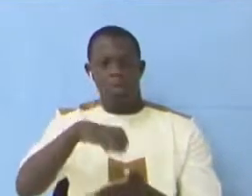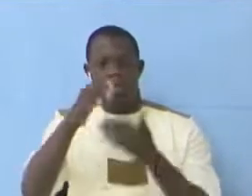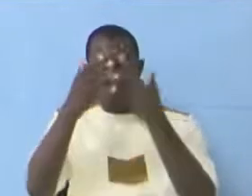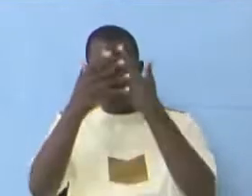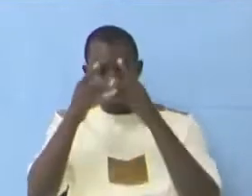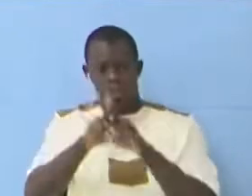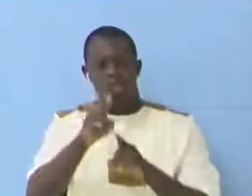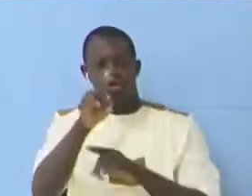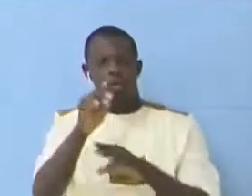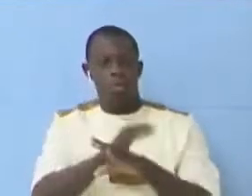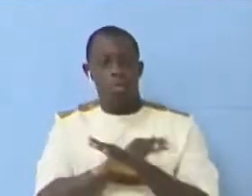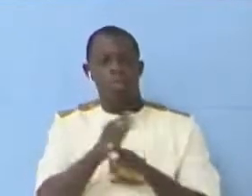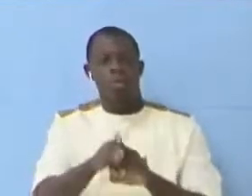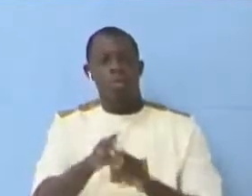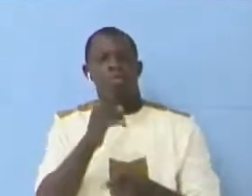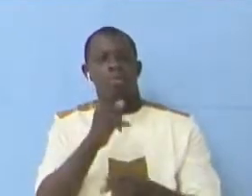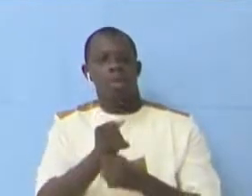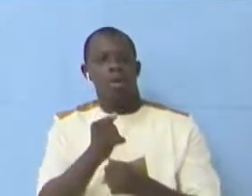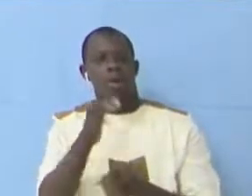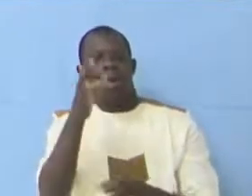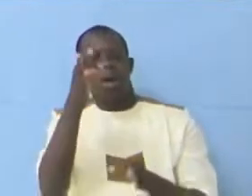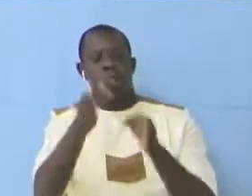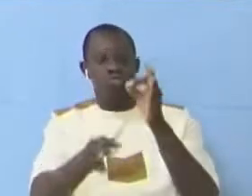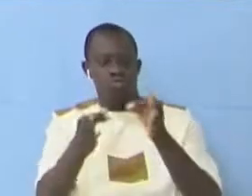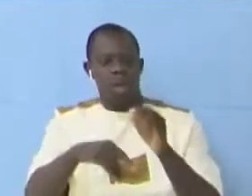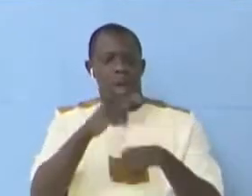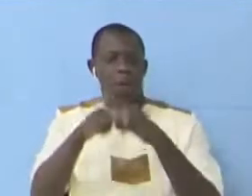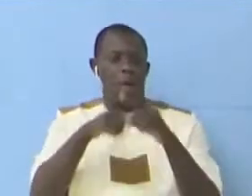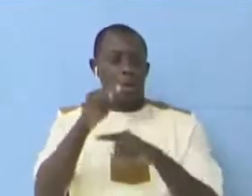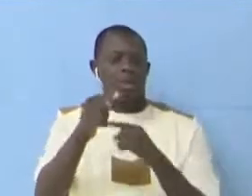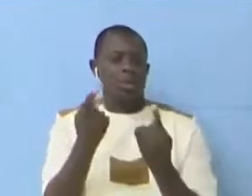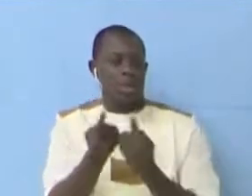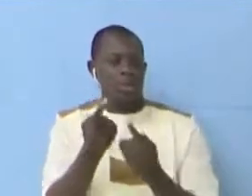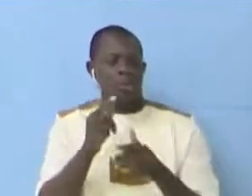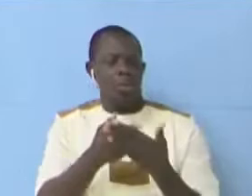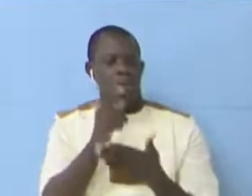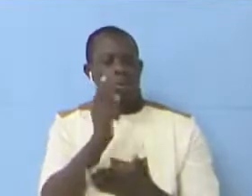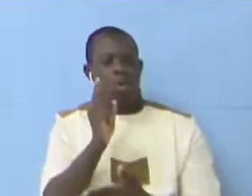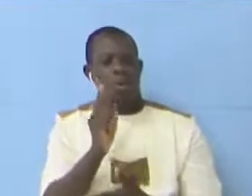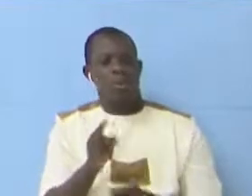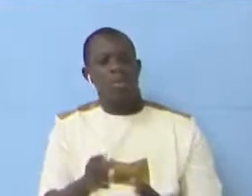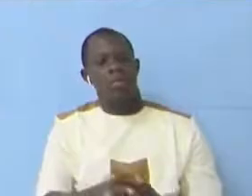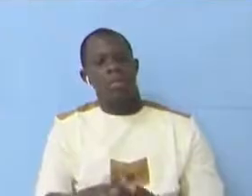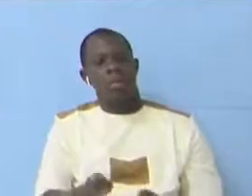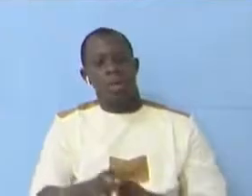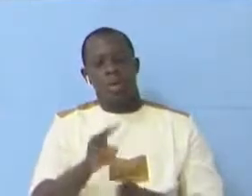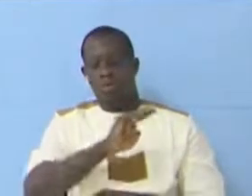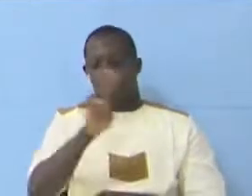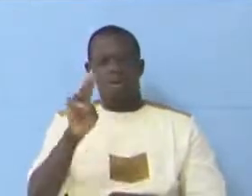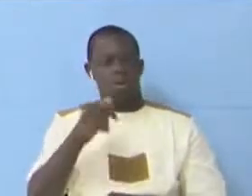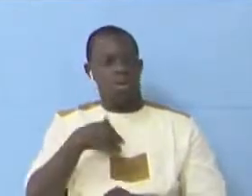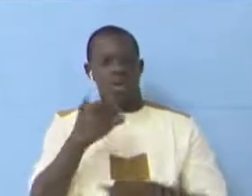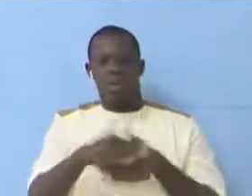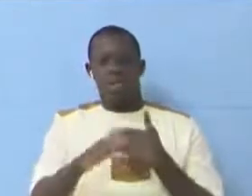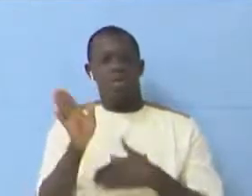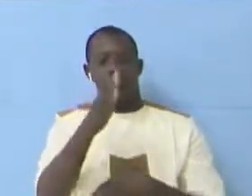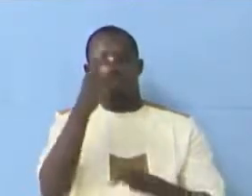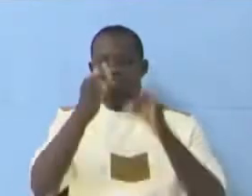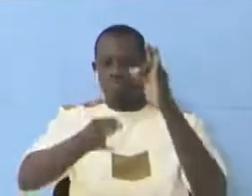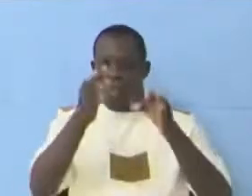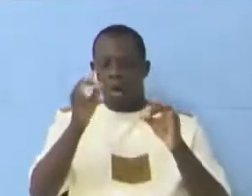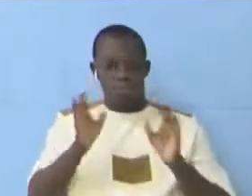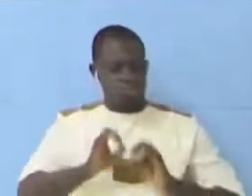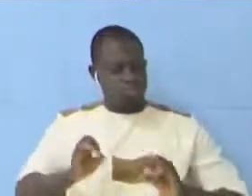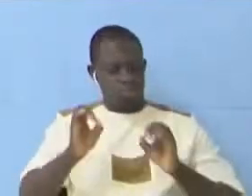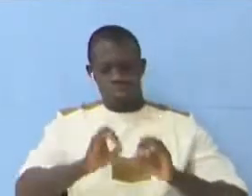charge? gannaaw loolu nag ndax li nga xam ne moom lañ la tuumaloon atte nañ la ci. No, I was not. I was not prosecuted. déedéet atte wuñu woon